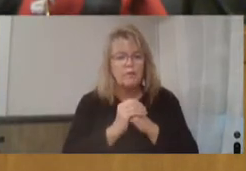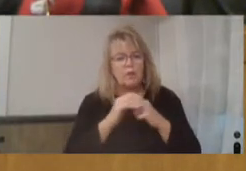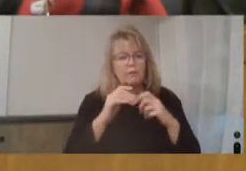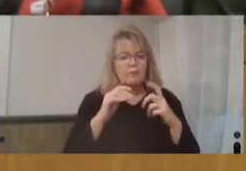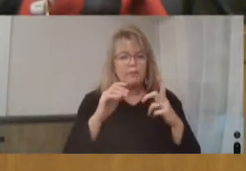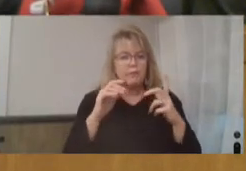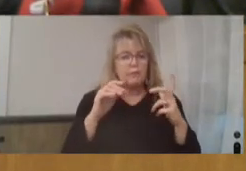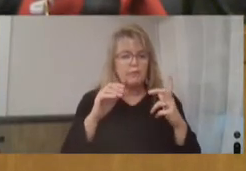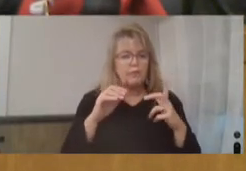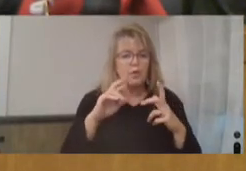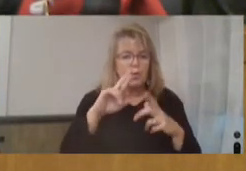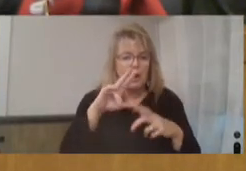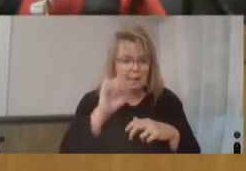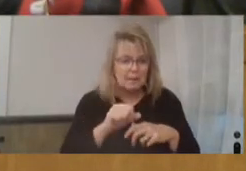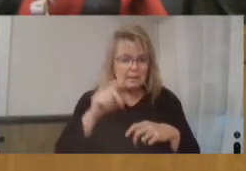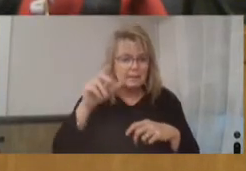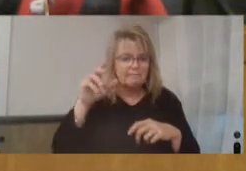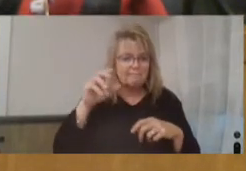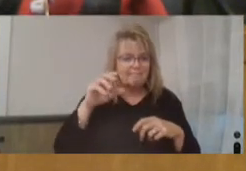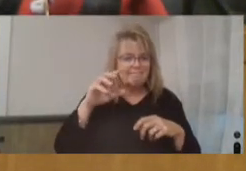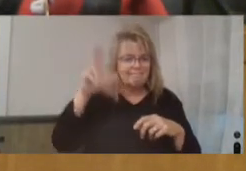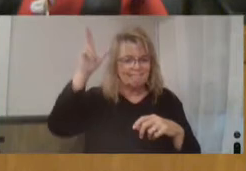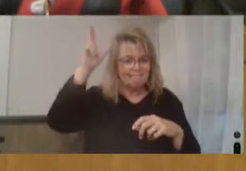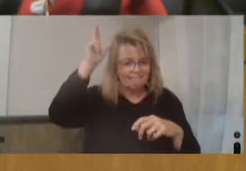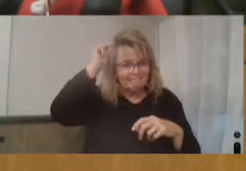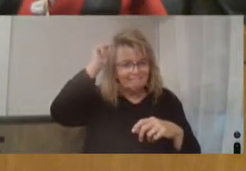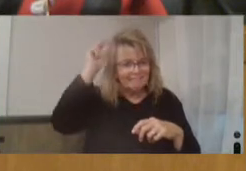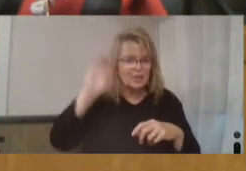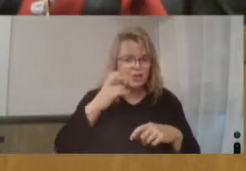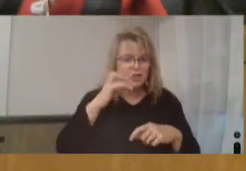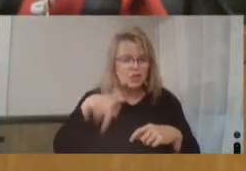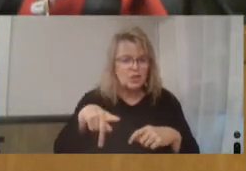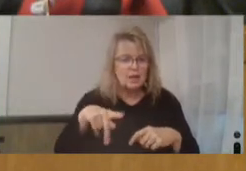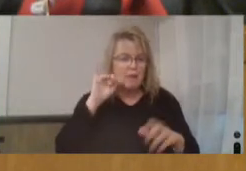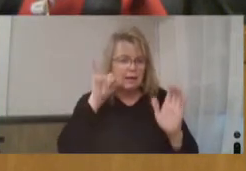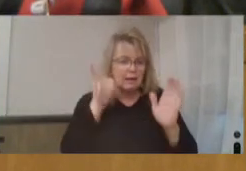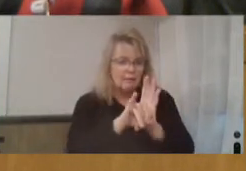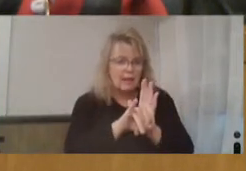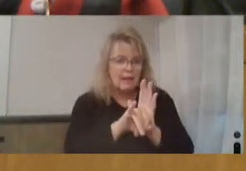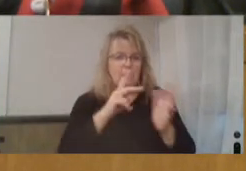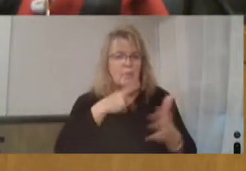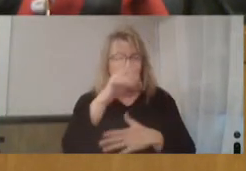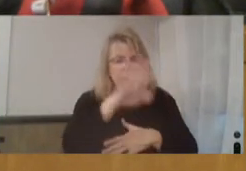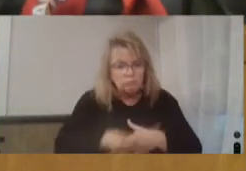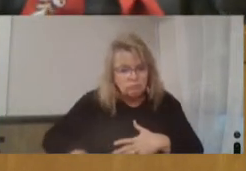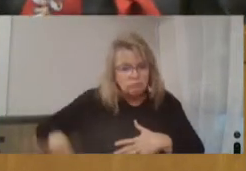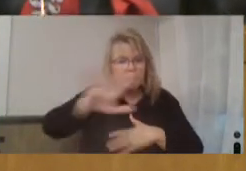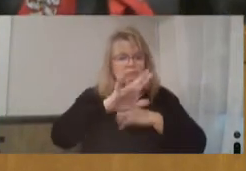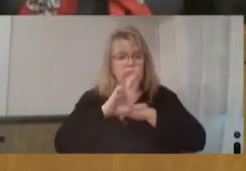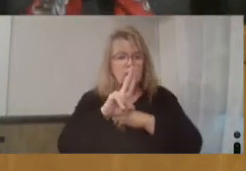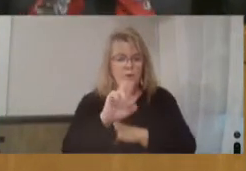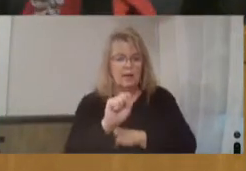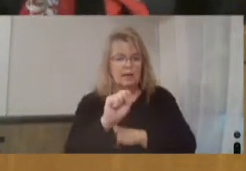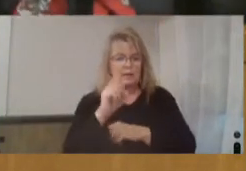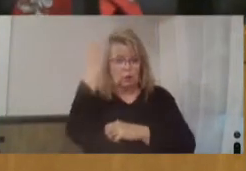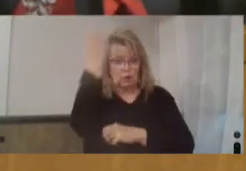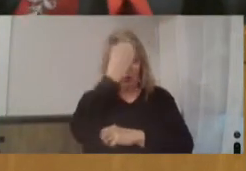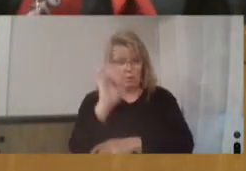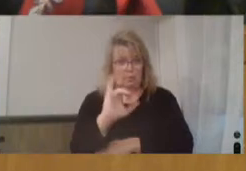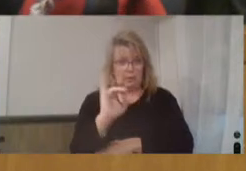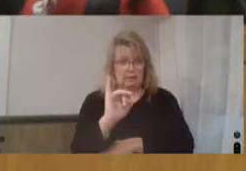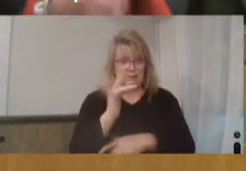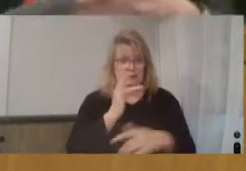left ear tip for identification. This program is being done throughout the United States and Europe. It's considered